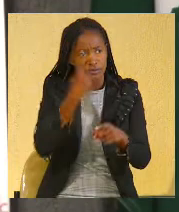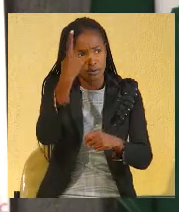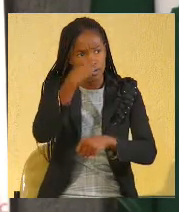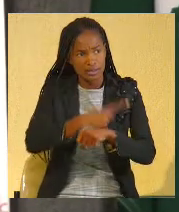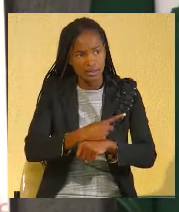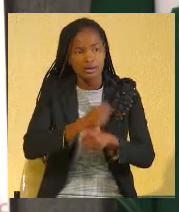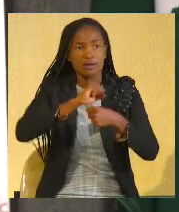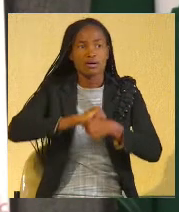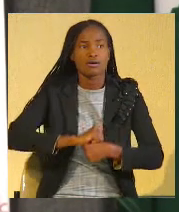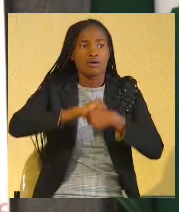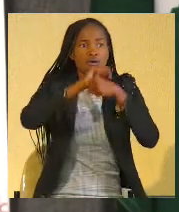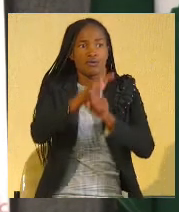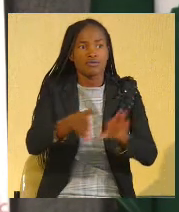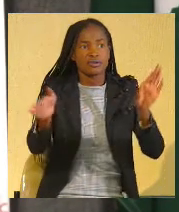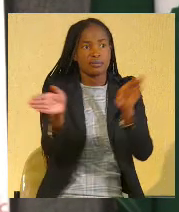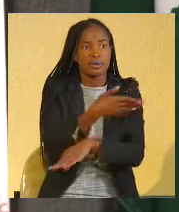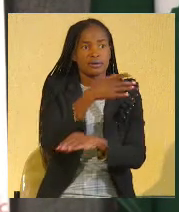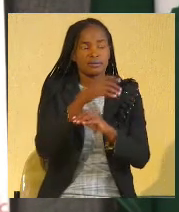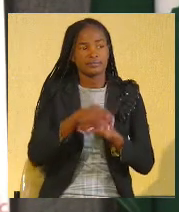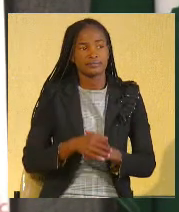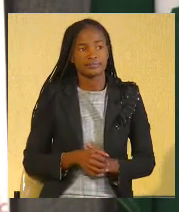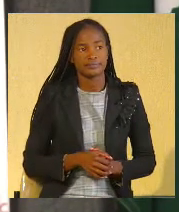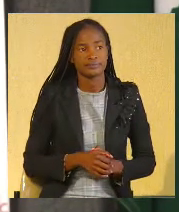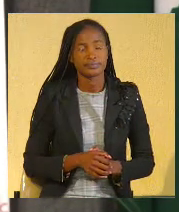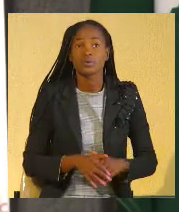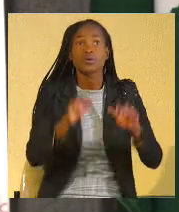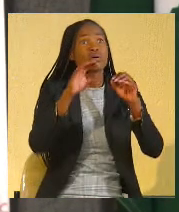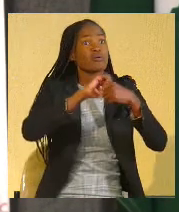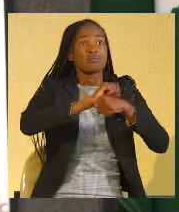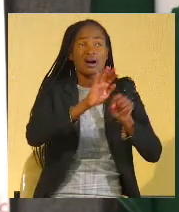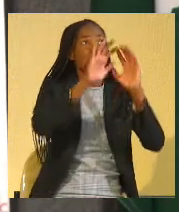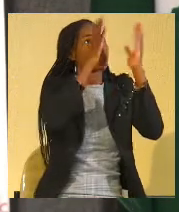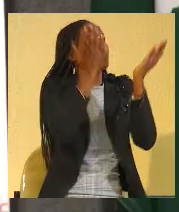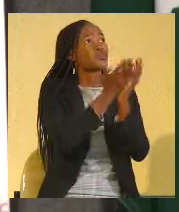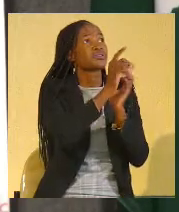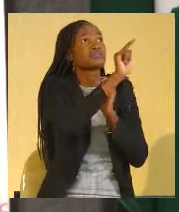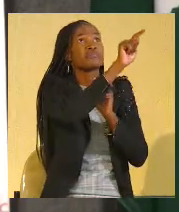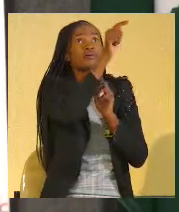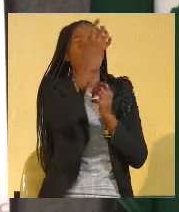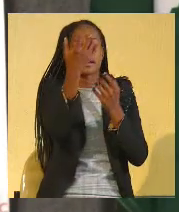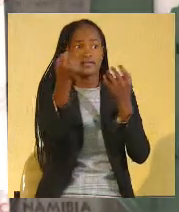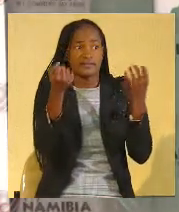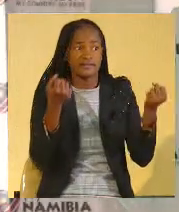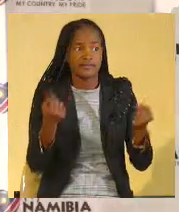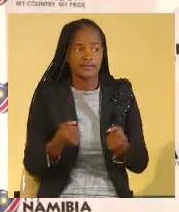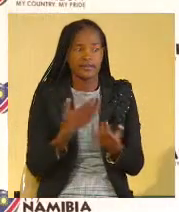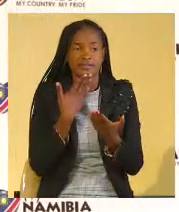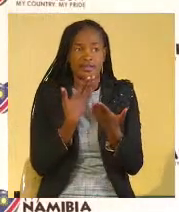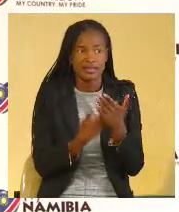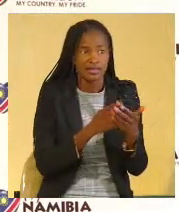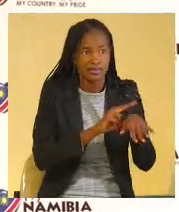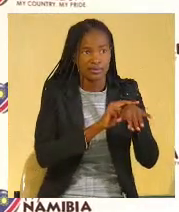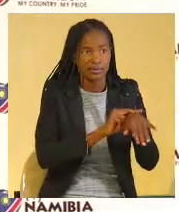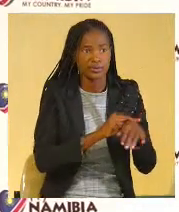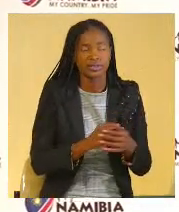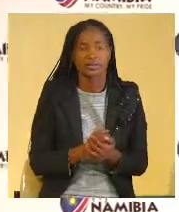the situation as presented by this world pandemic. Thank you very much, Doctor. I also would like to